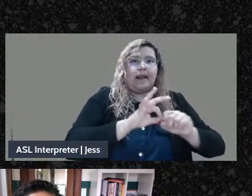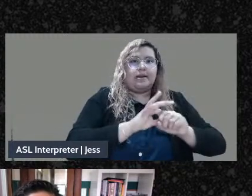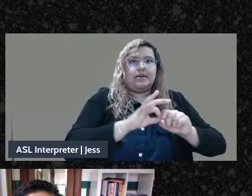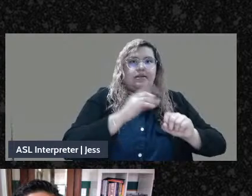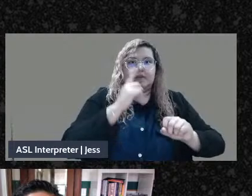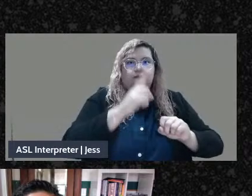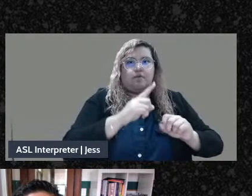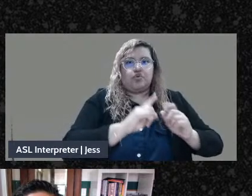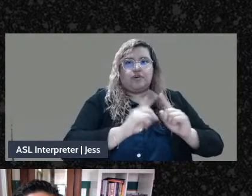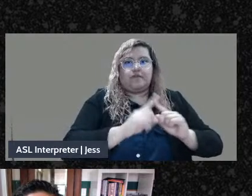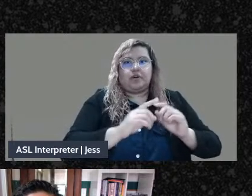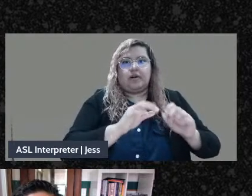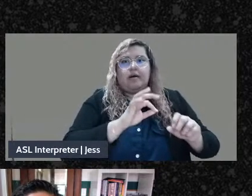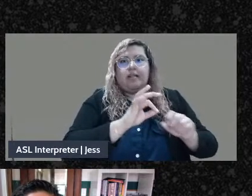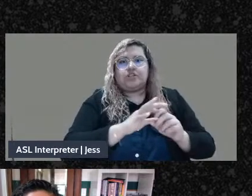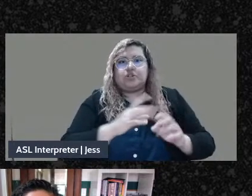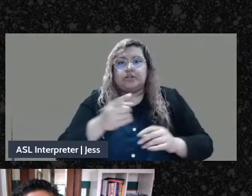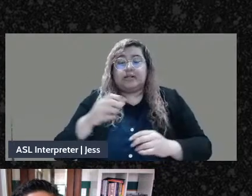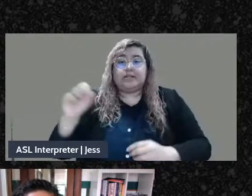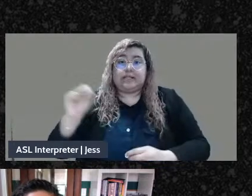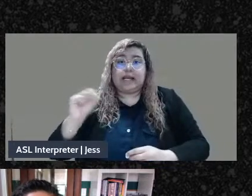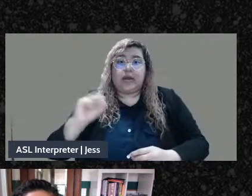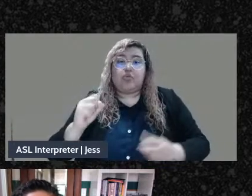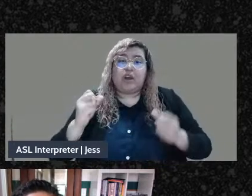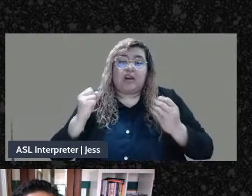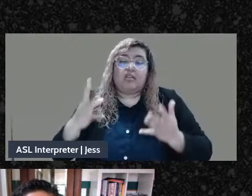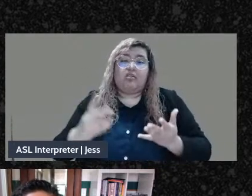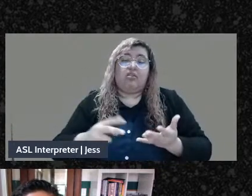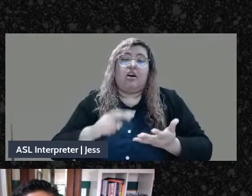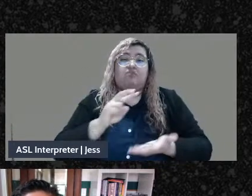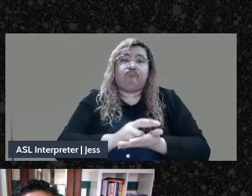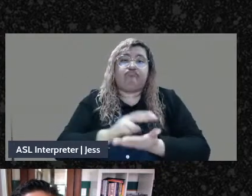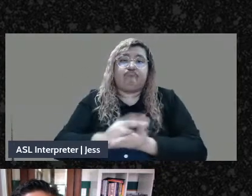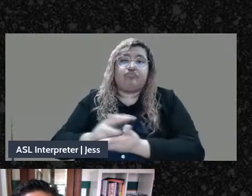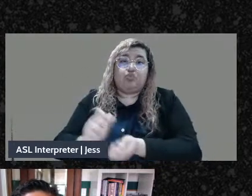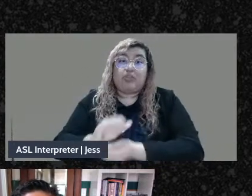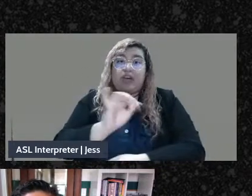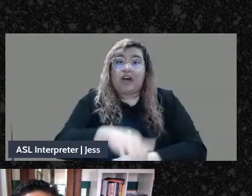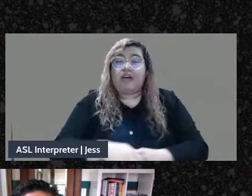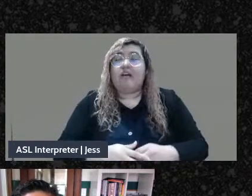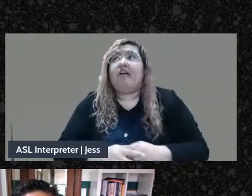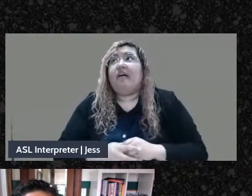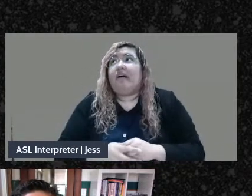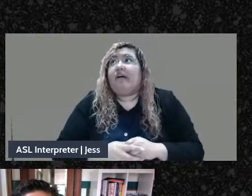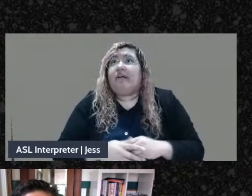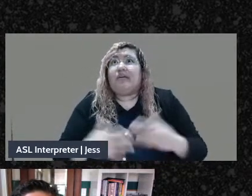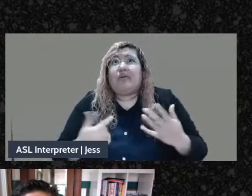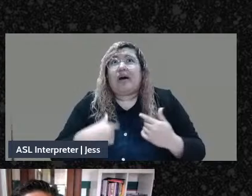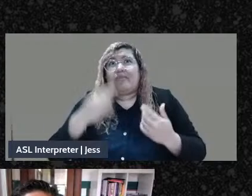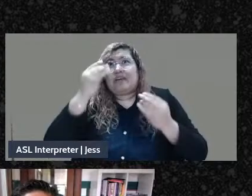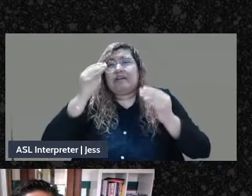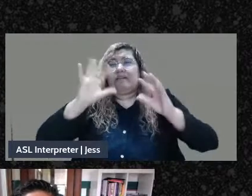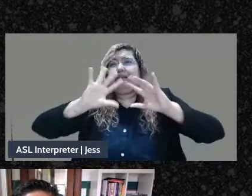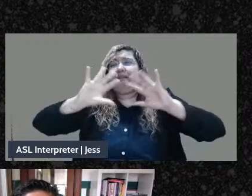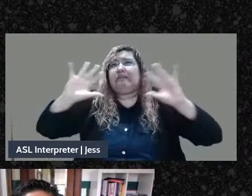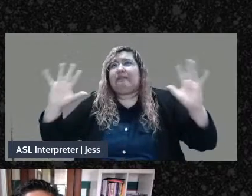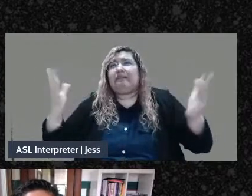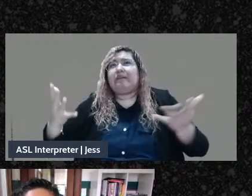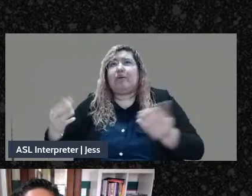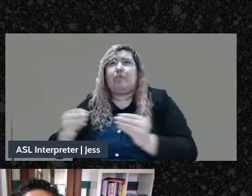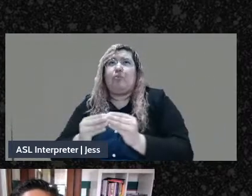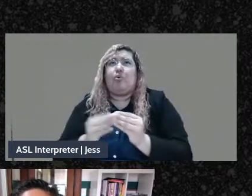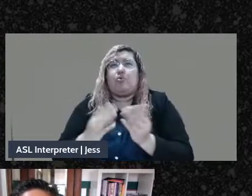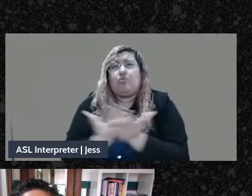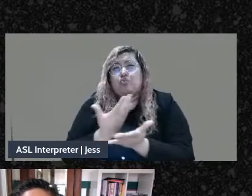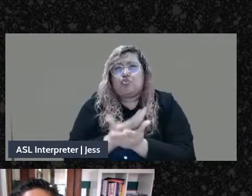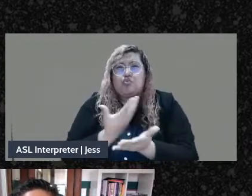like in Seattle, we had a lot of defeats with that in the last election. So I'm just like, I'm thinking about all of that kind of experimentalism